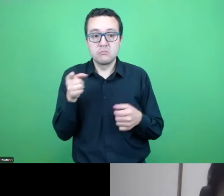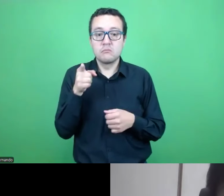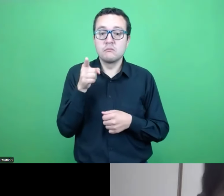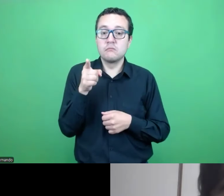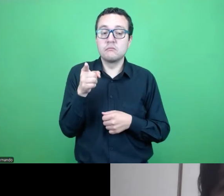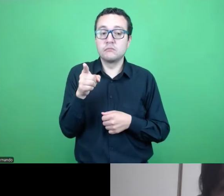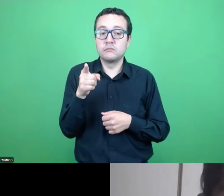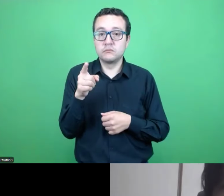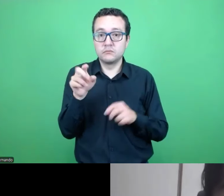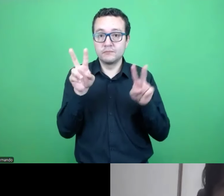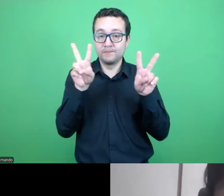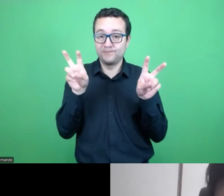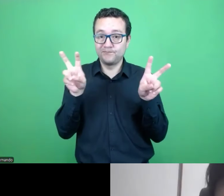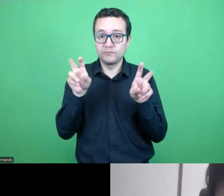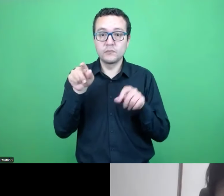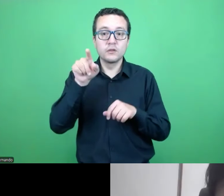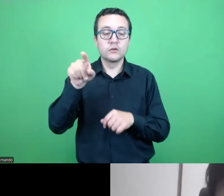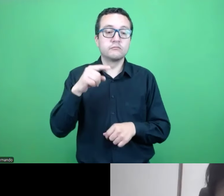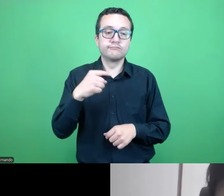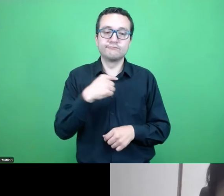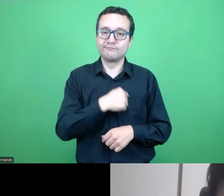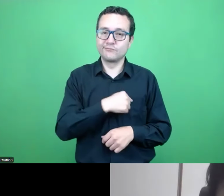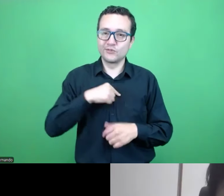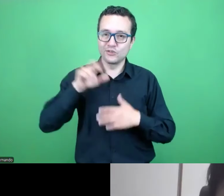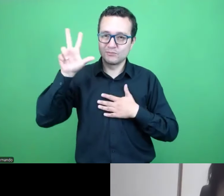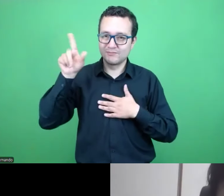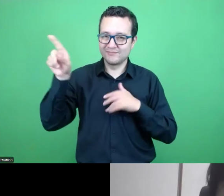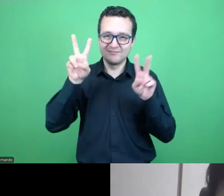the institutionalization is a good example on how maybe